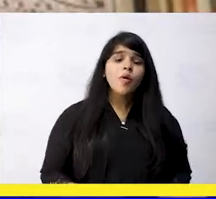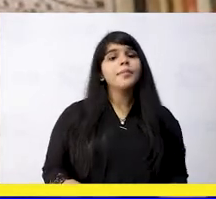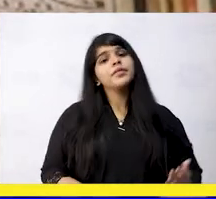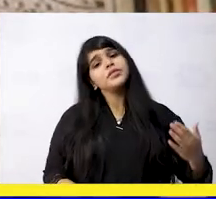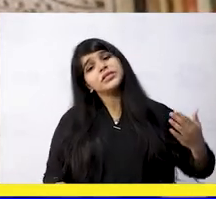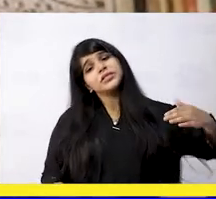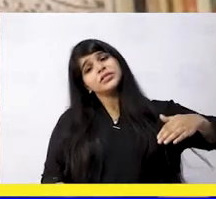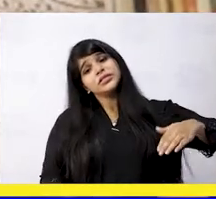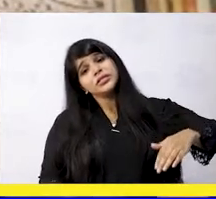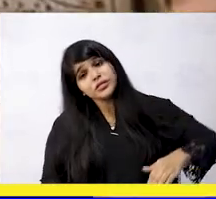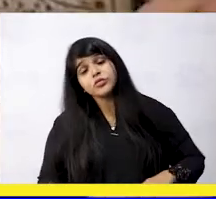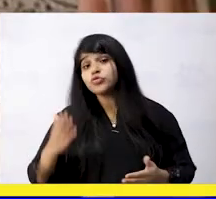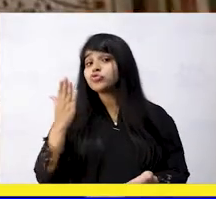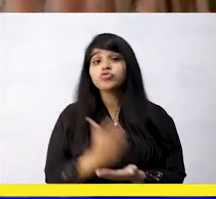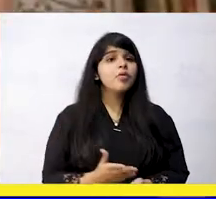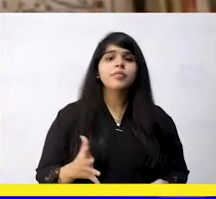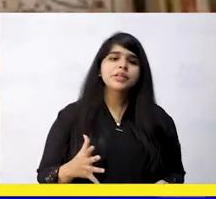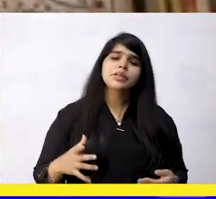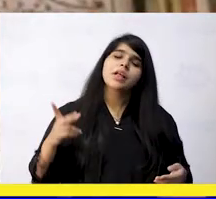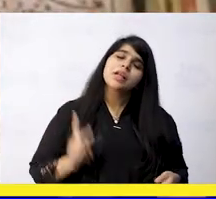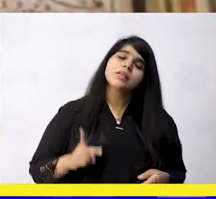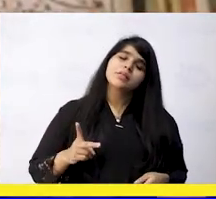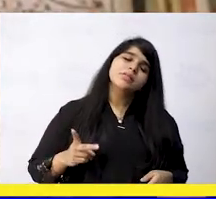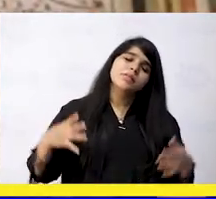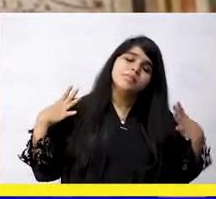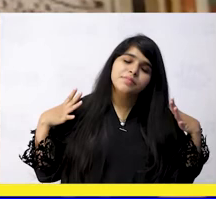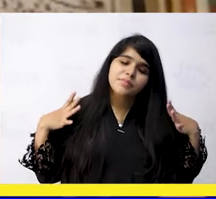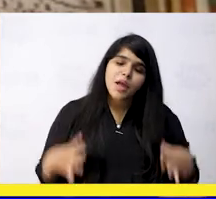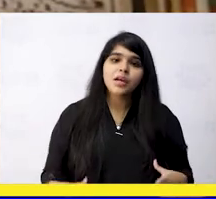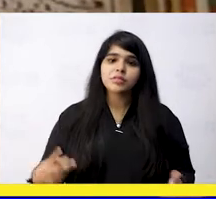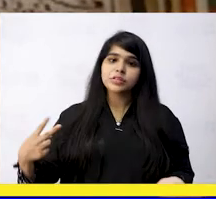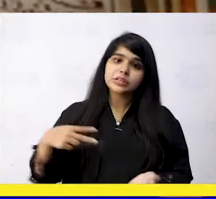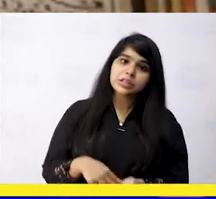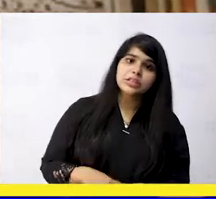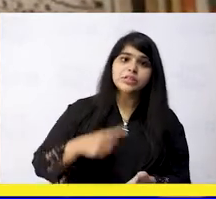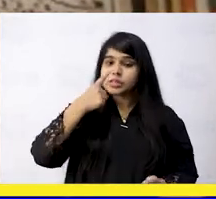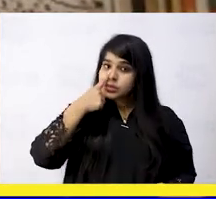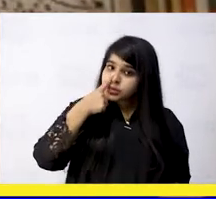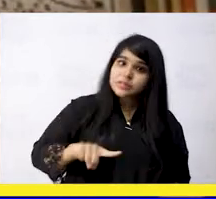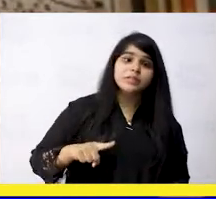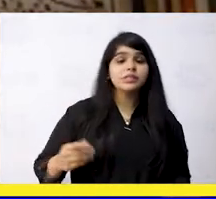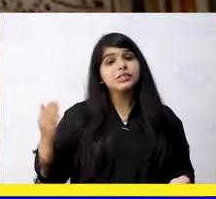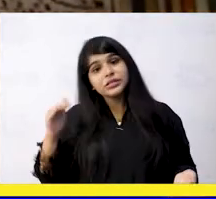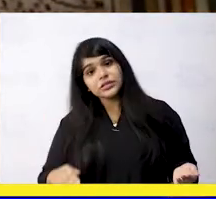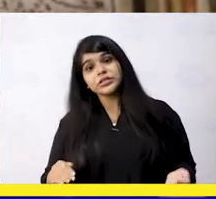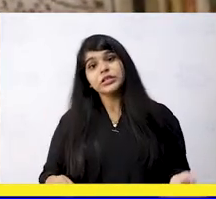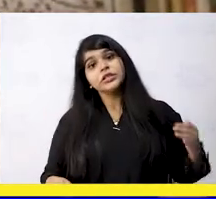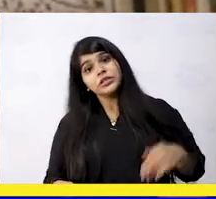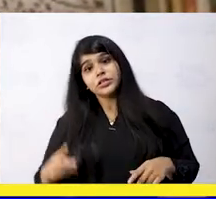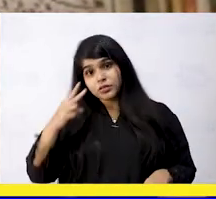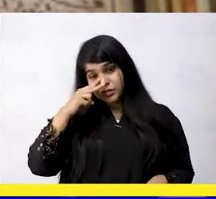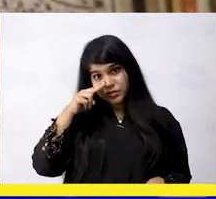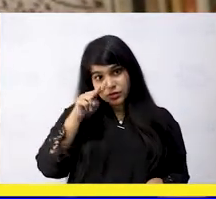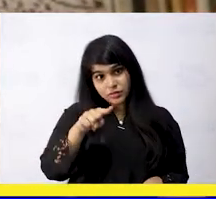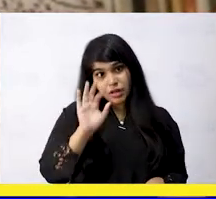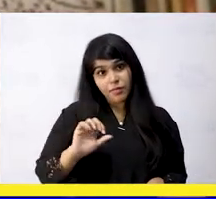was offered water by the animals. Oh no, he just stayed undeterred on the path with his mind and his